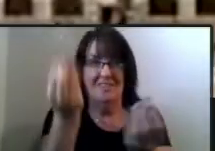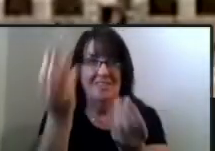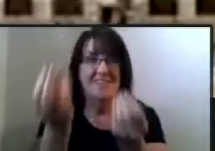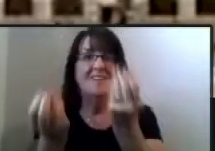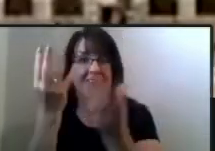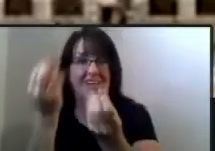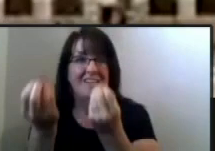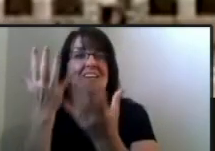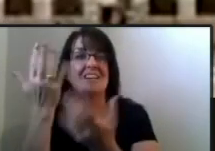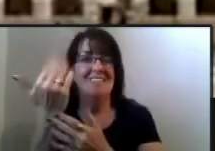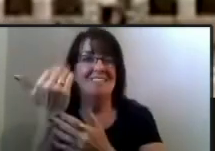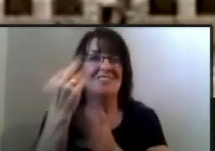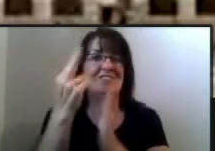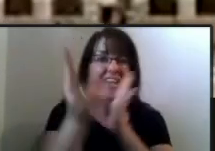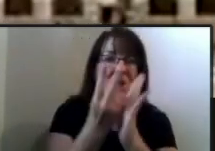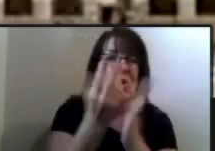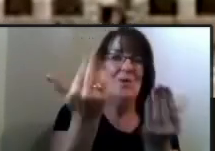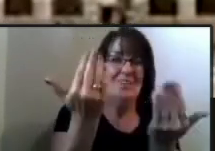Roberto.